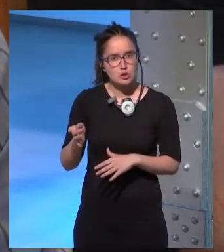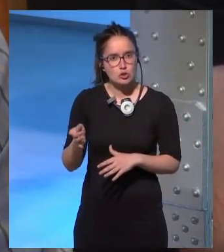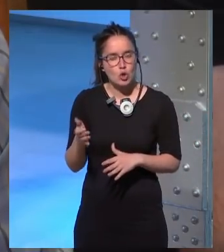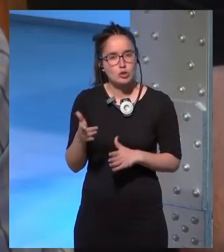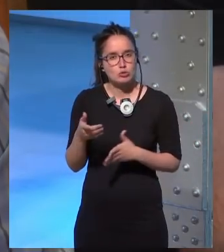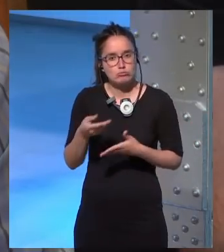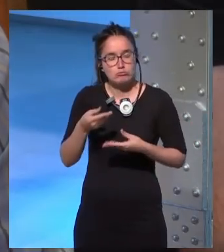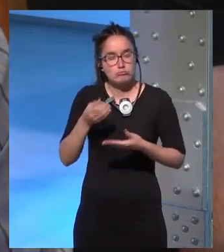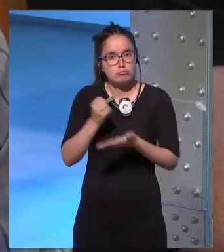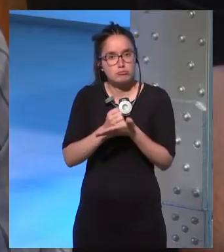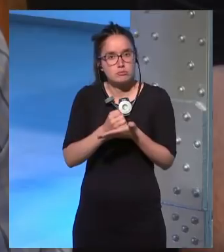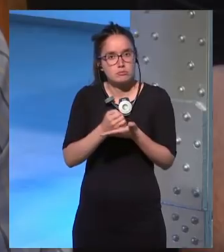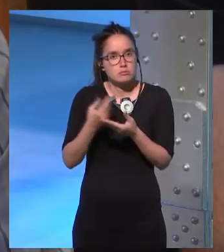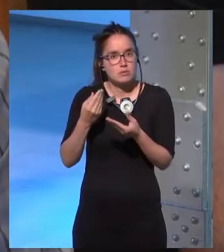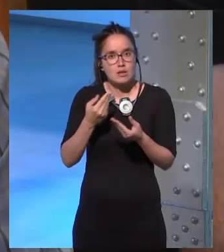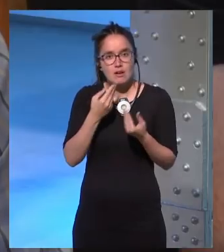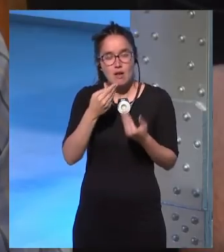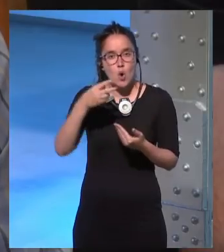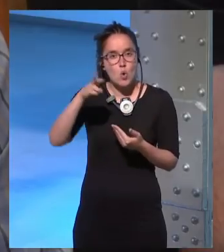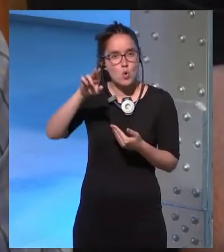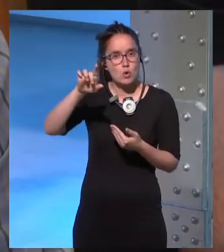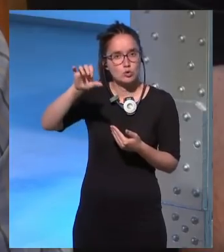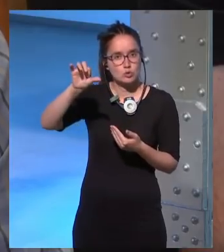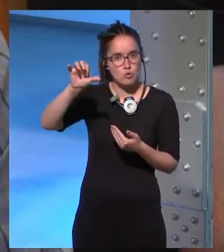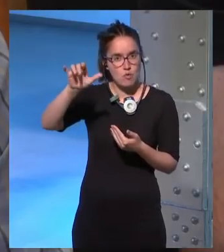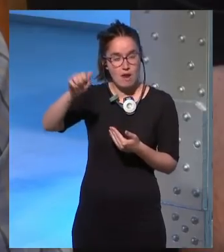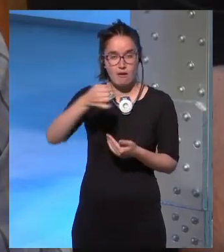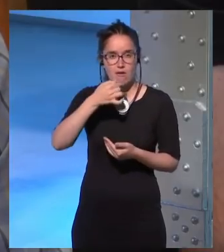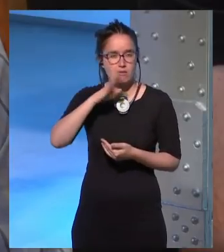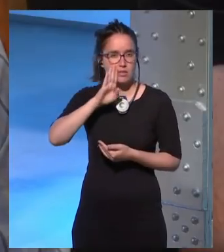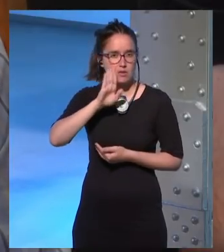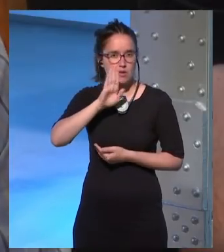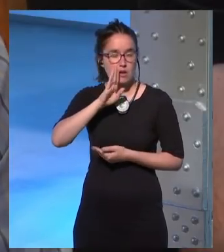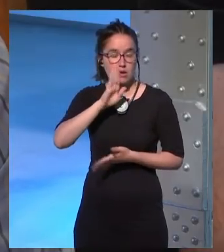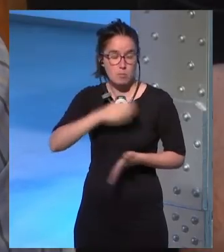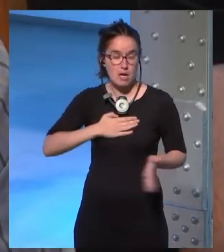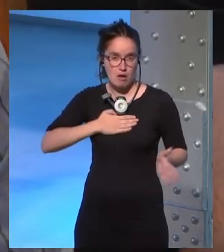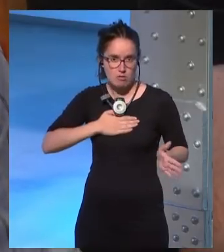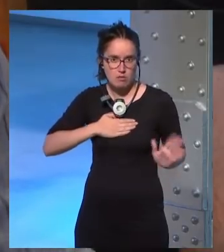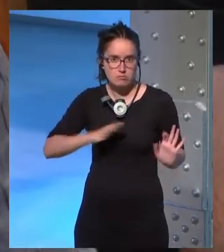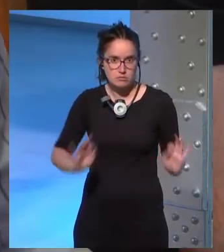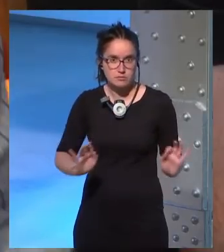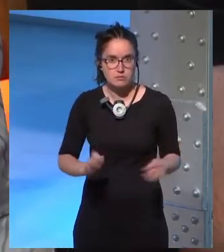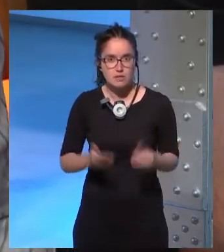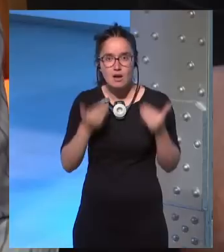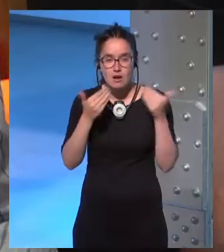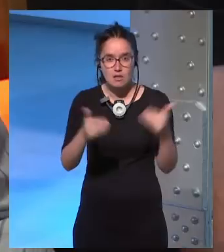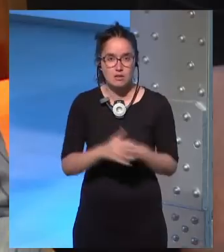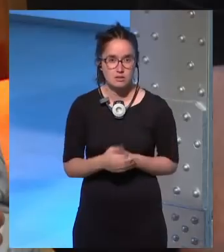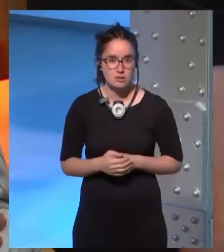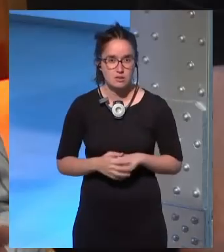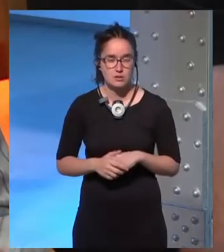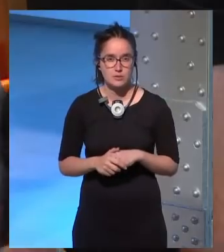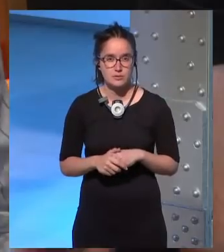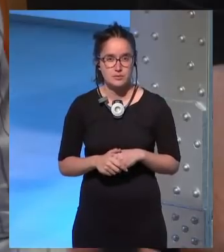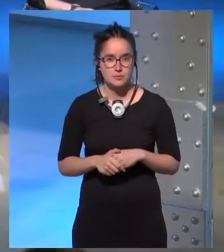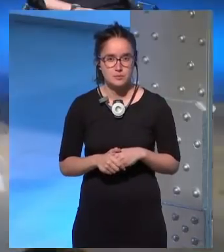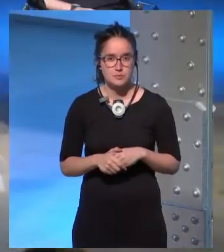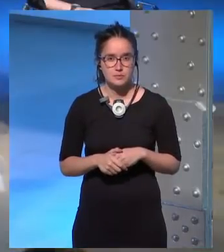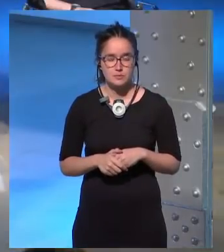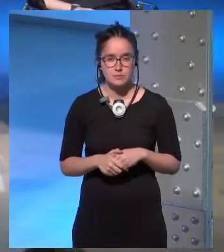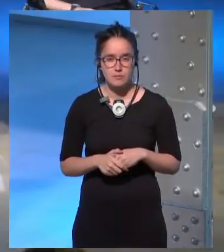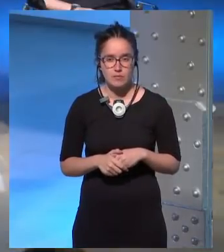in English-speaking countries there are more people, and I think, what do you think about